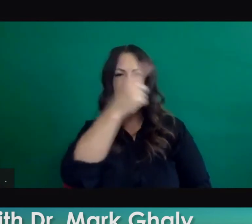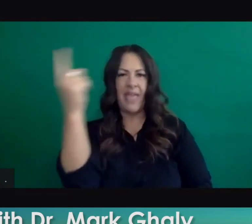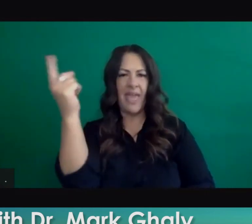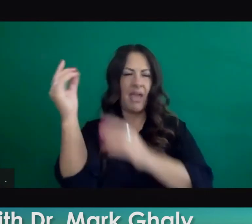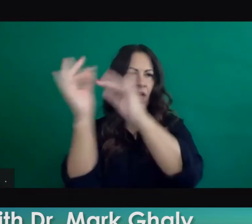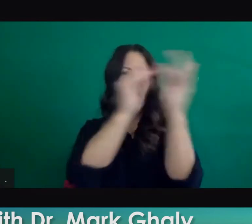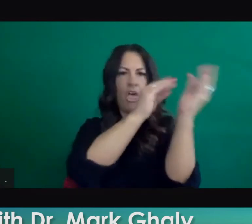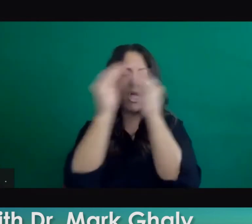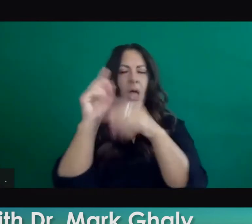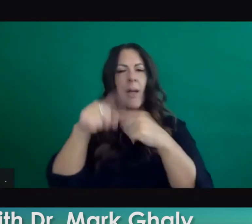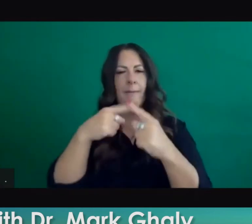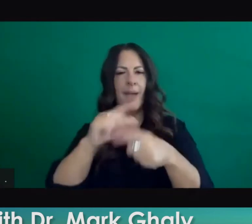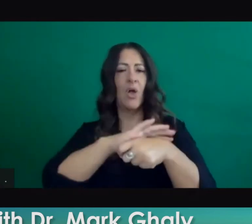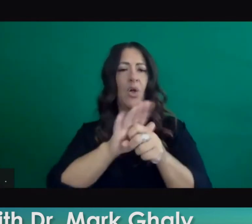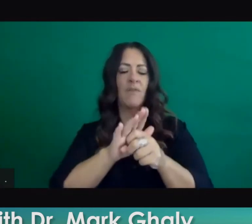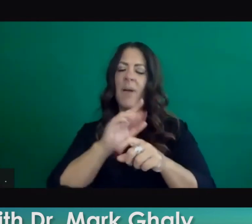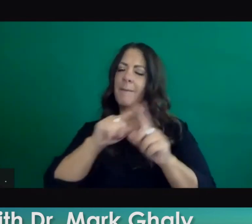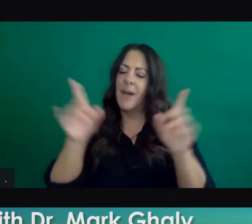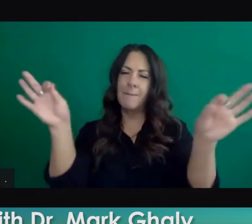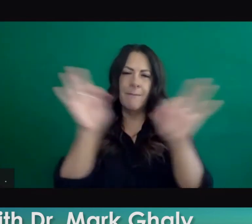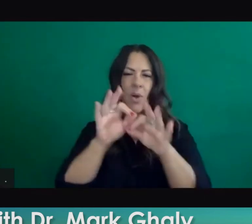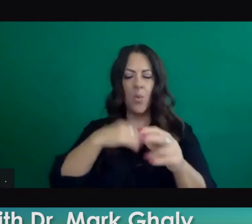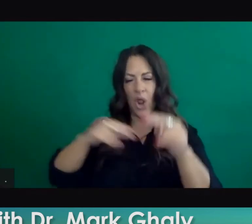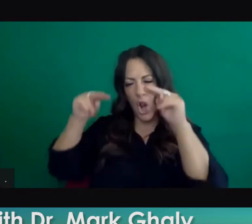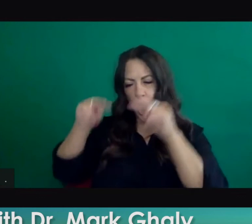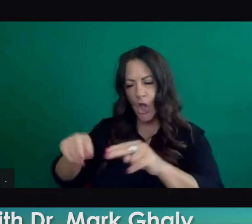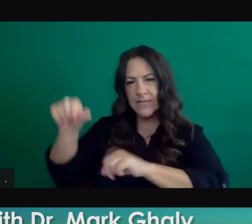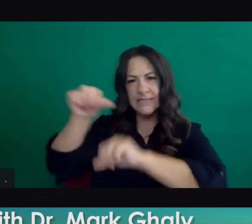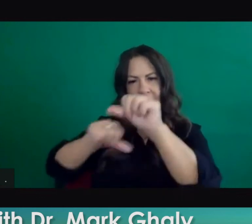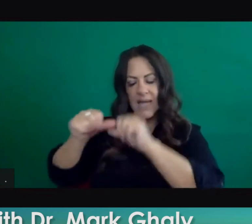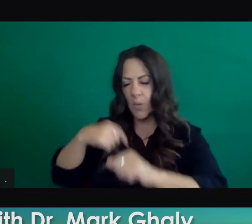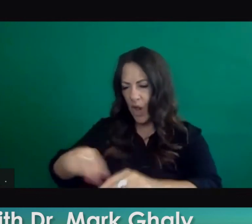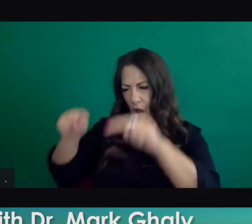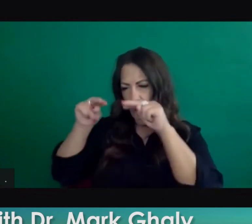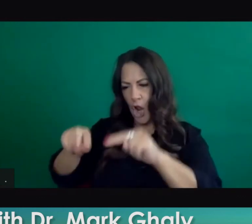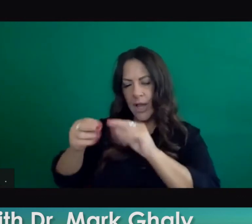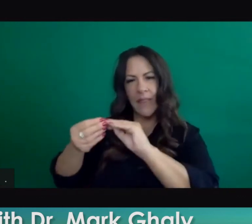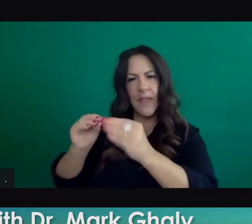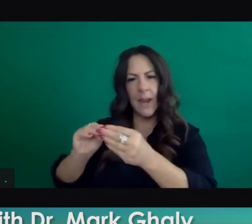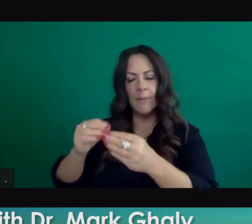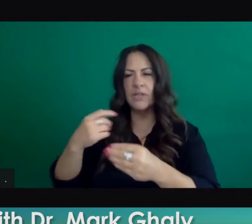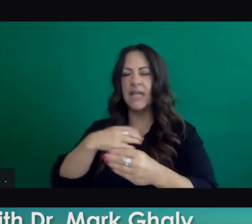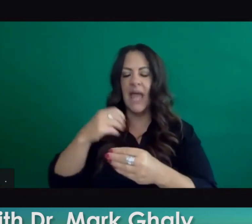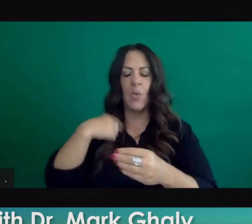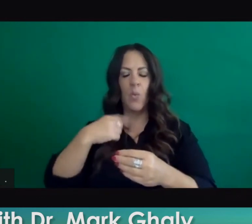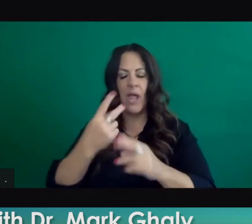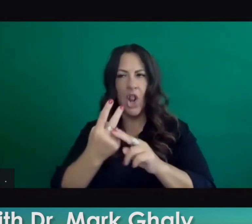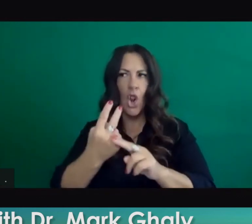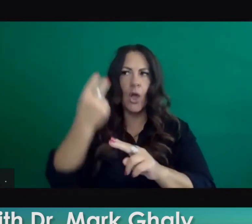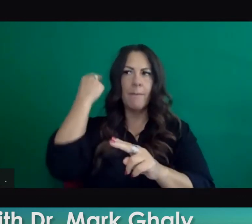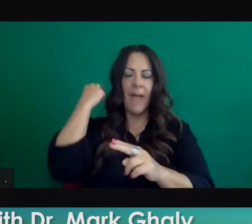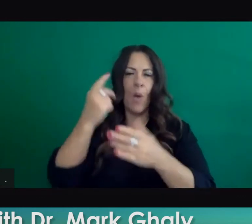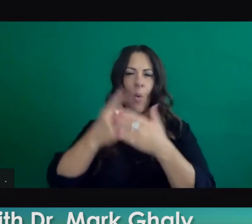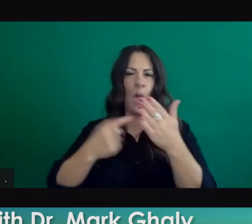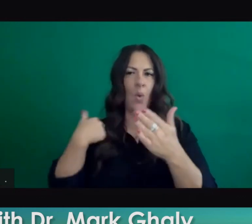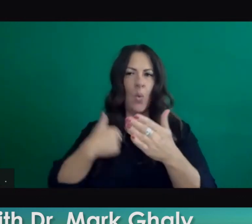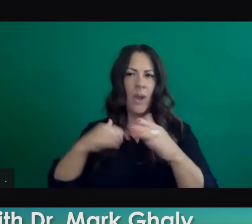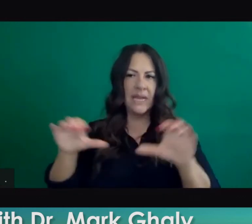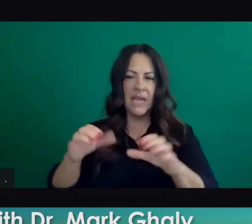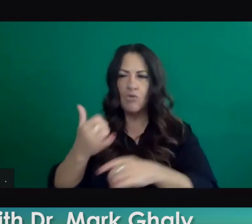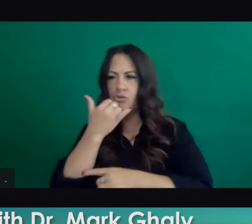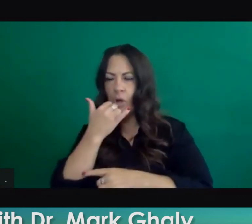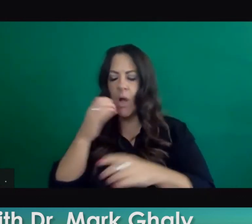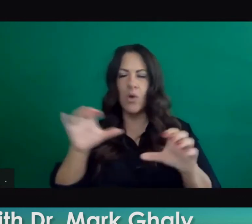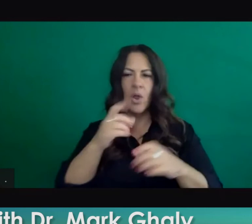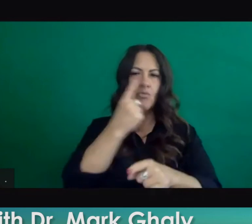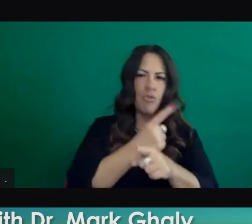again, guided by data, guided by science, guided by lessons of the past, we see the path moving forward by emphasizing